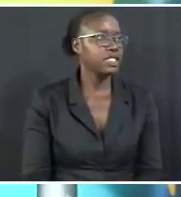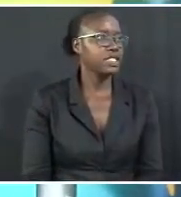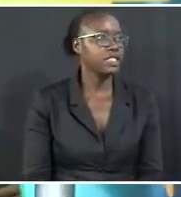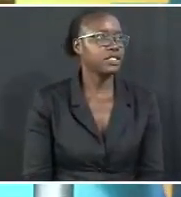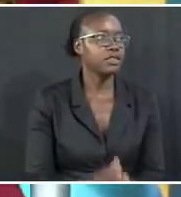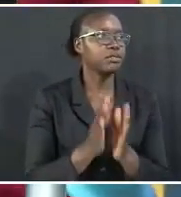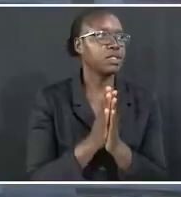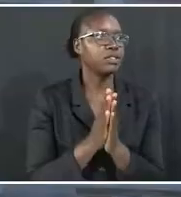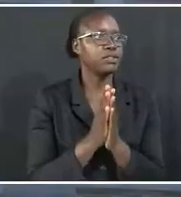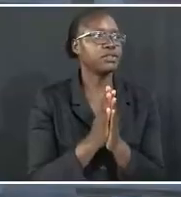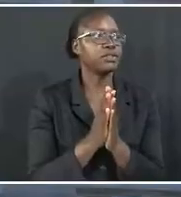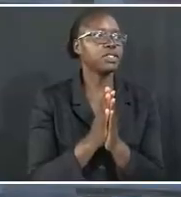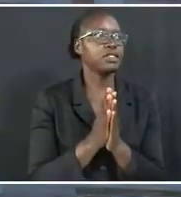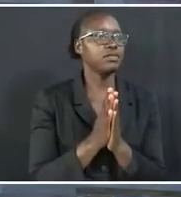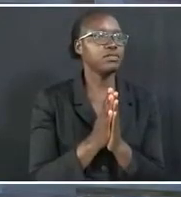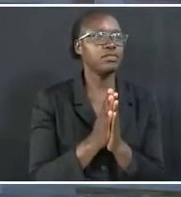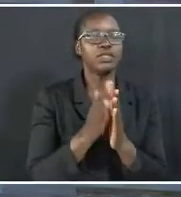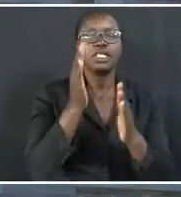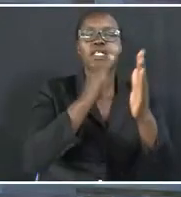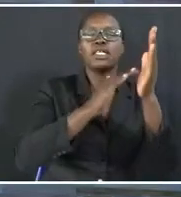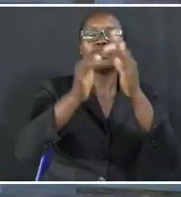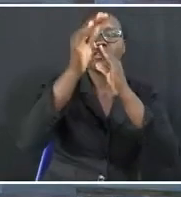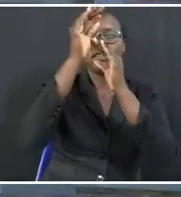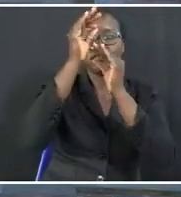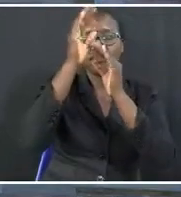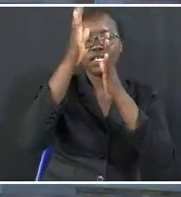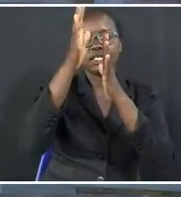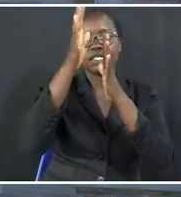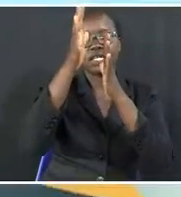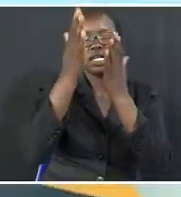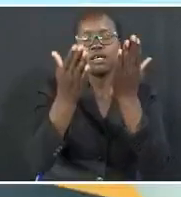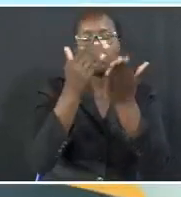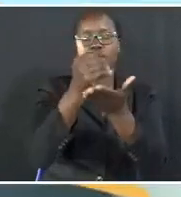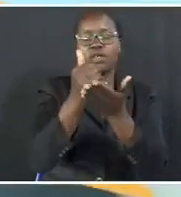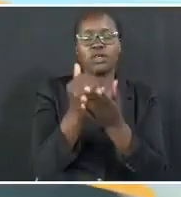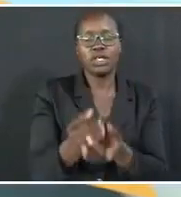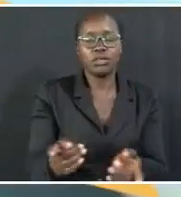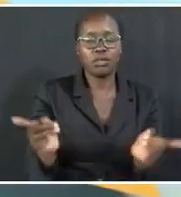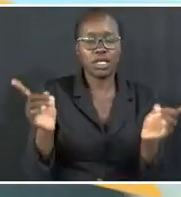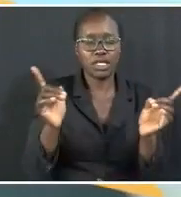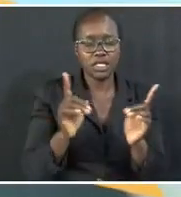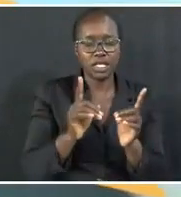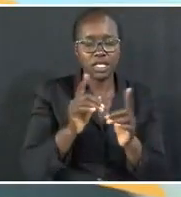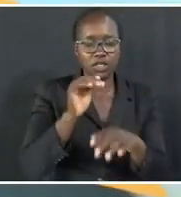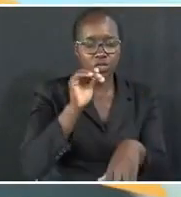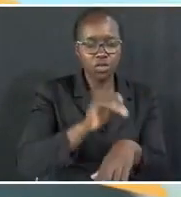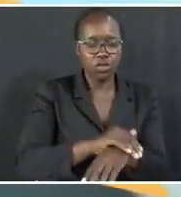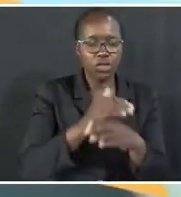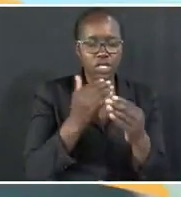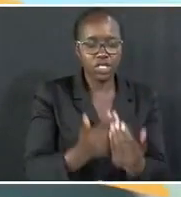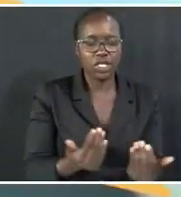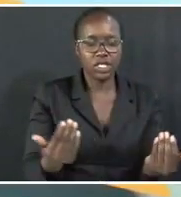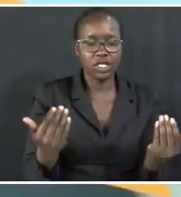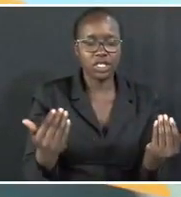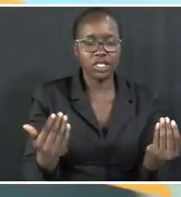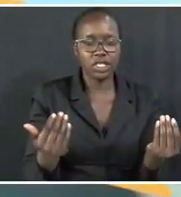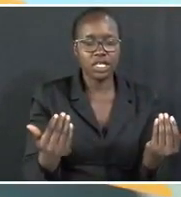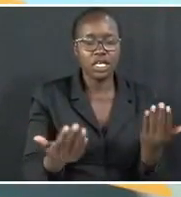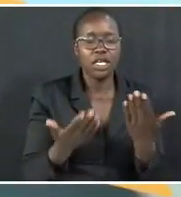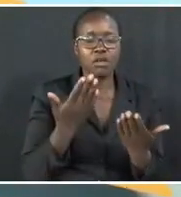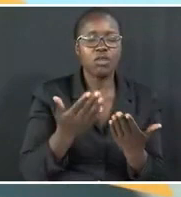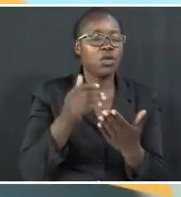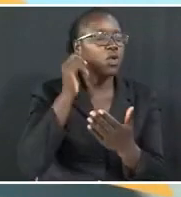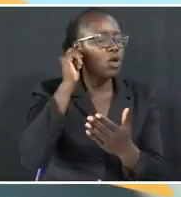Let us pray. Heavenly Father, may you help us to be good children. May